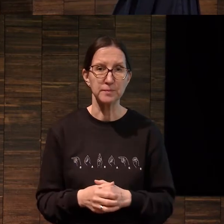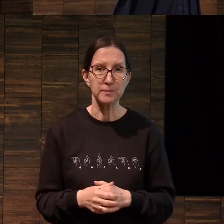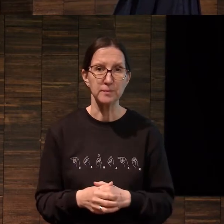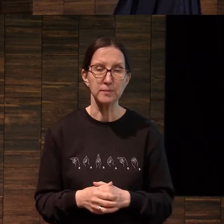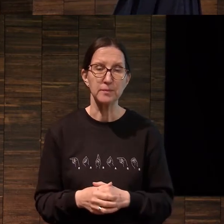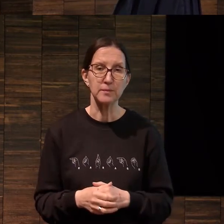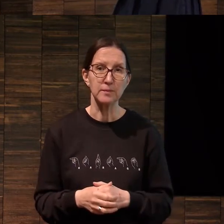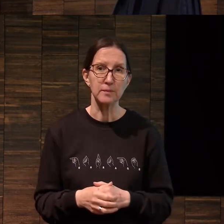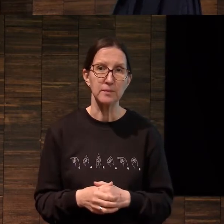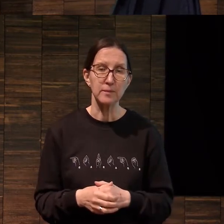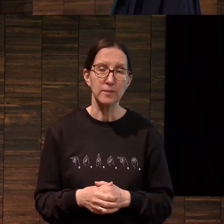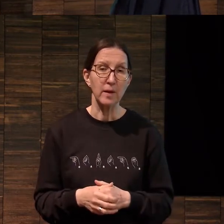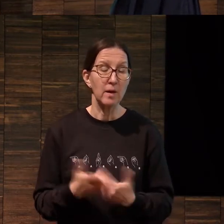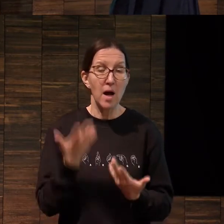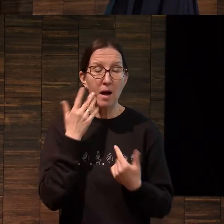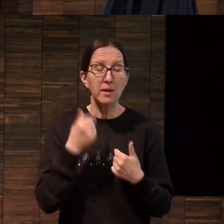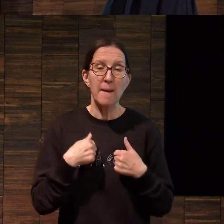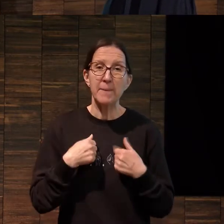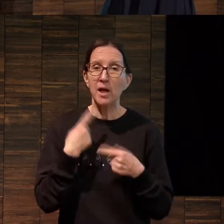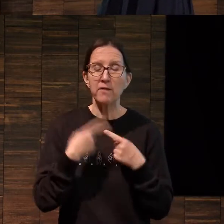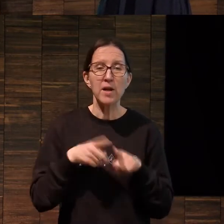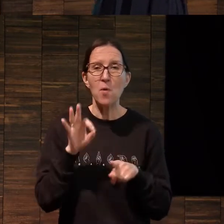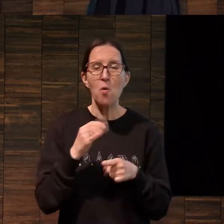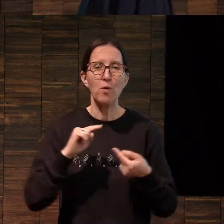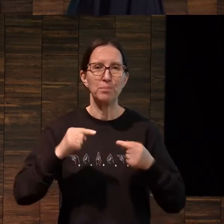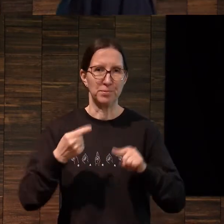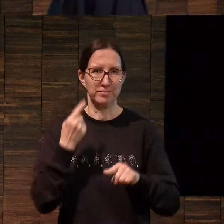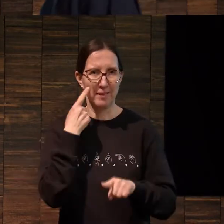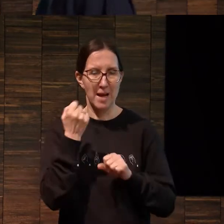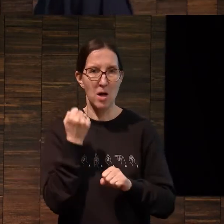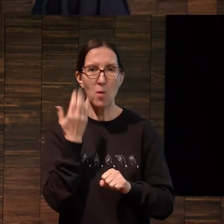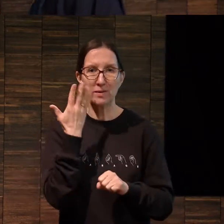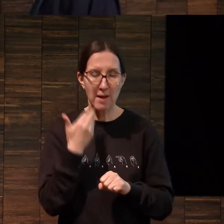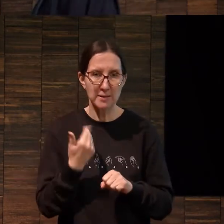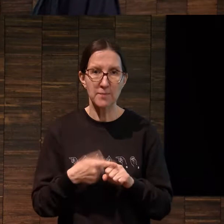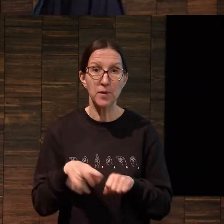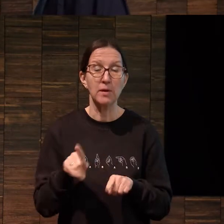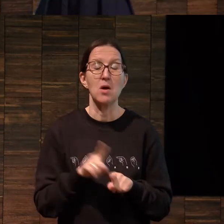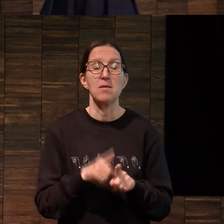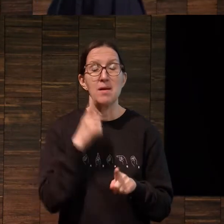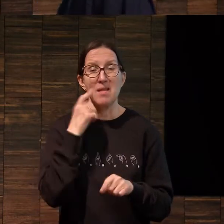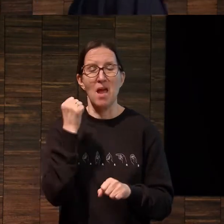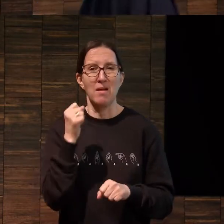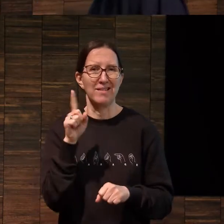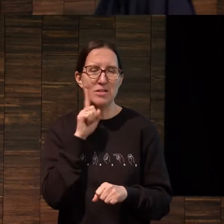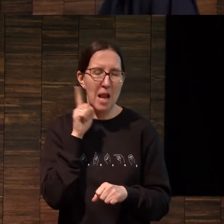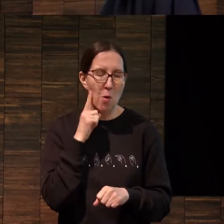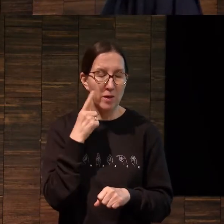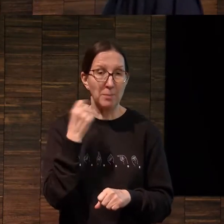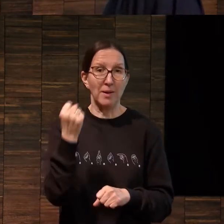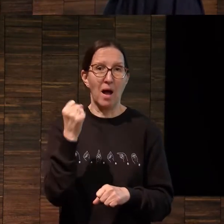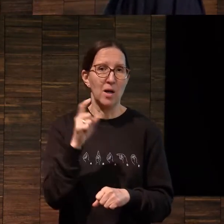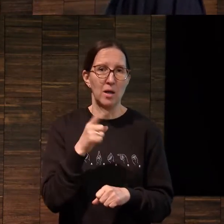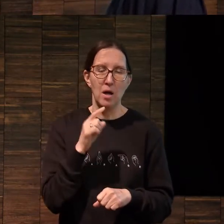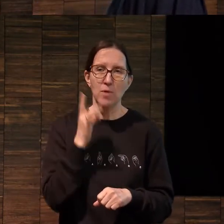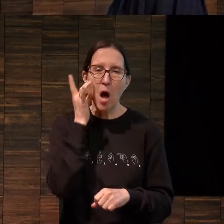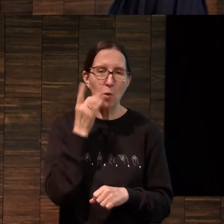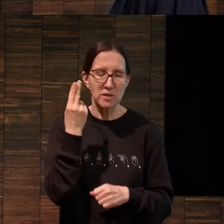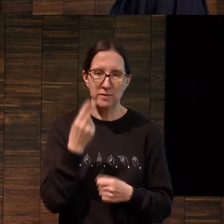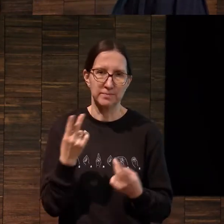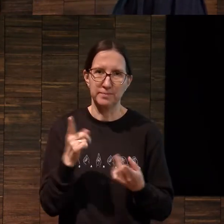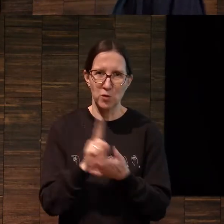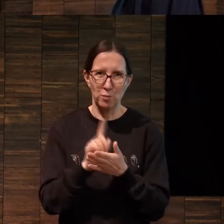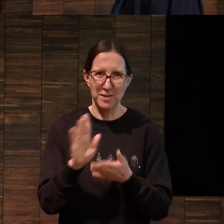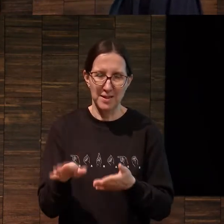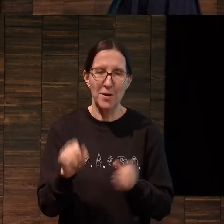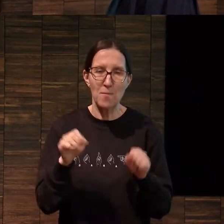really quickly understands what they need. When we talk about contrast, it doesn't mean that everything should be acid green